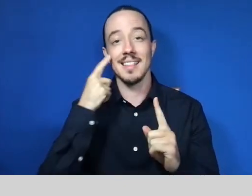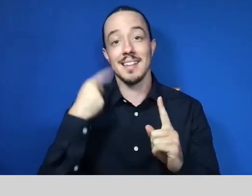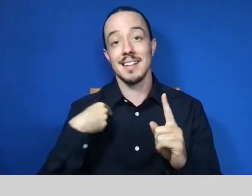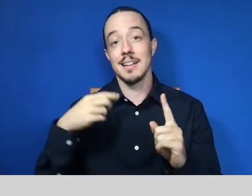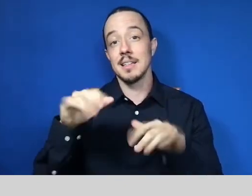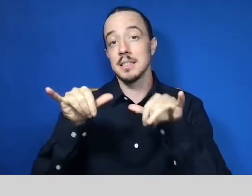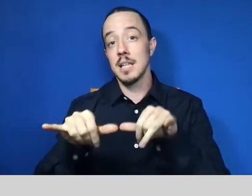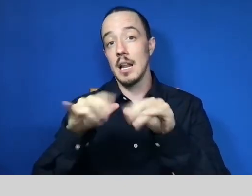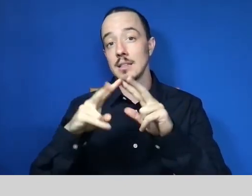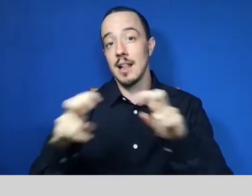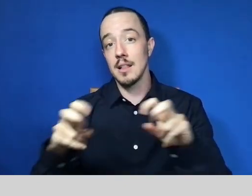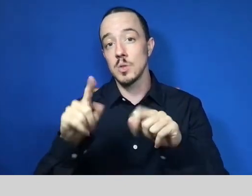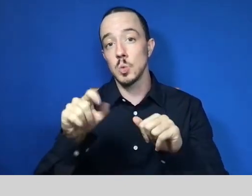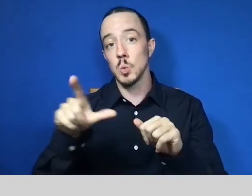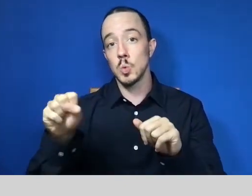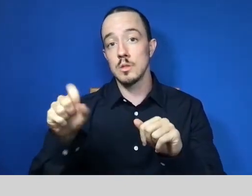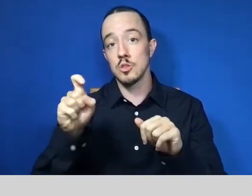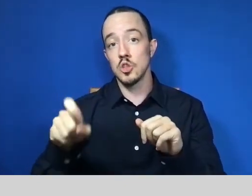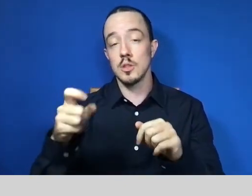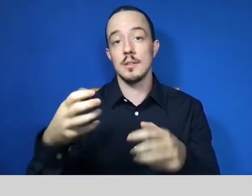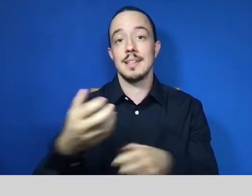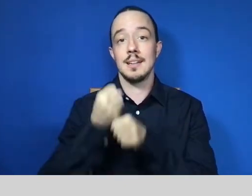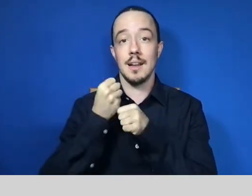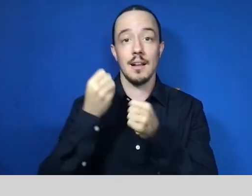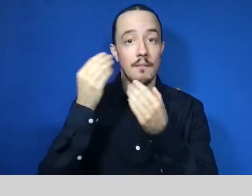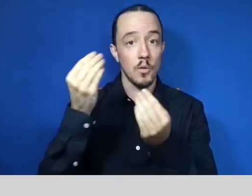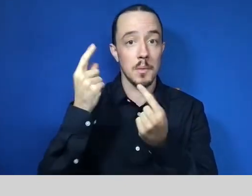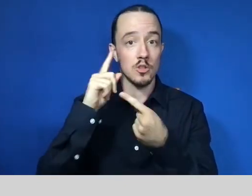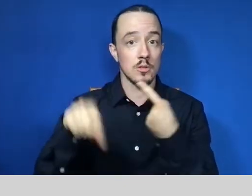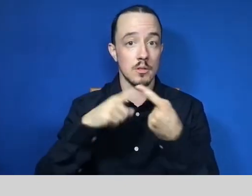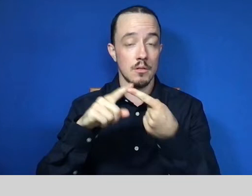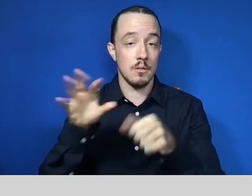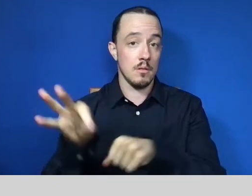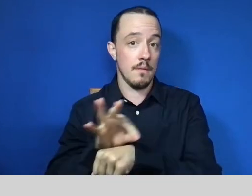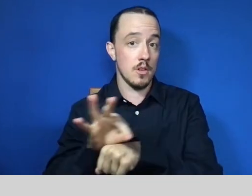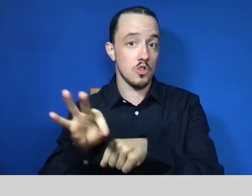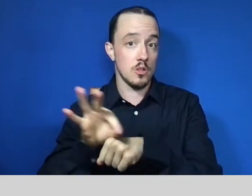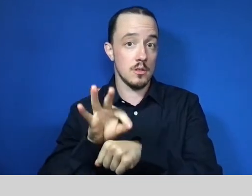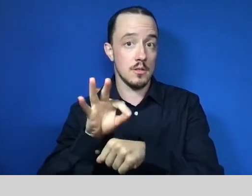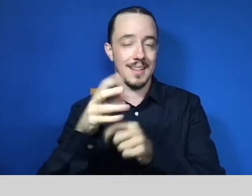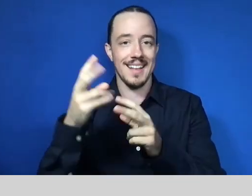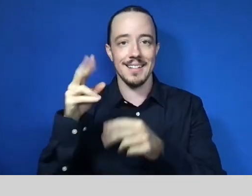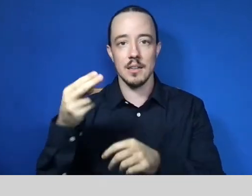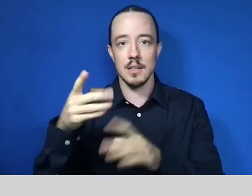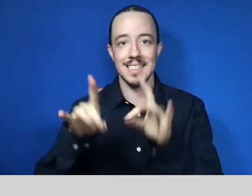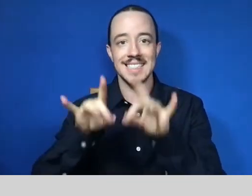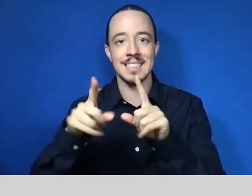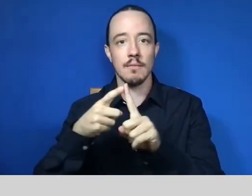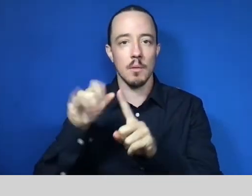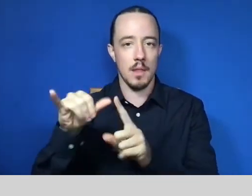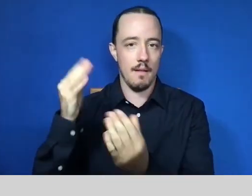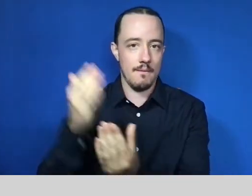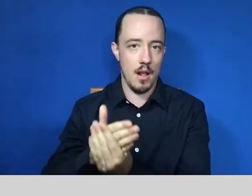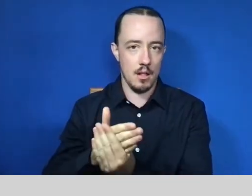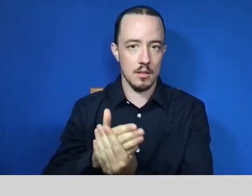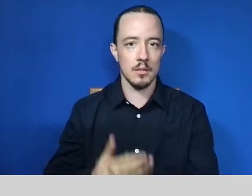analysis tools should pick the information about the functions and type hints from that file.